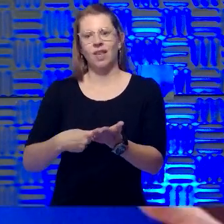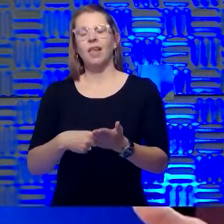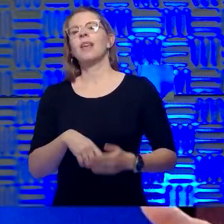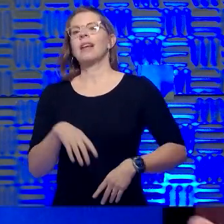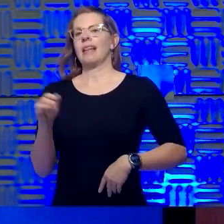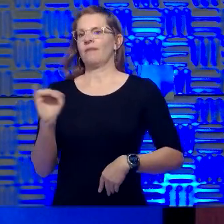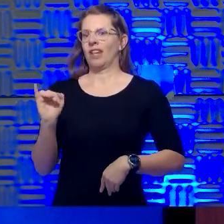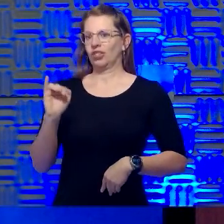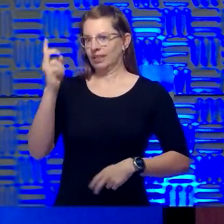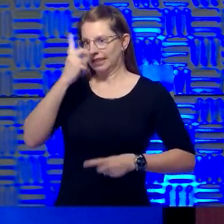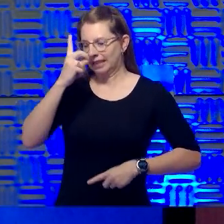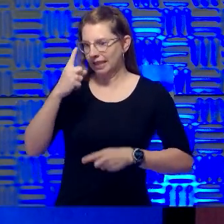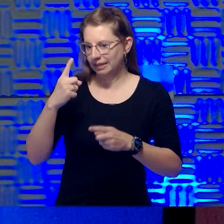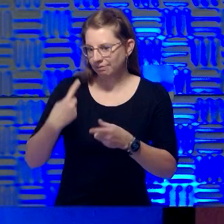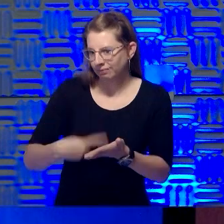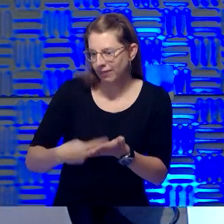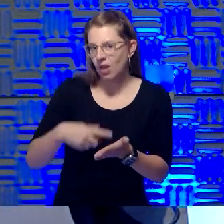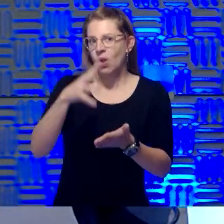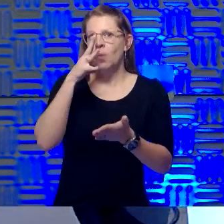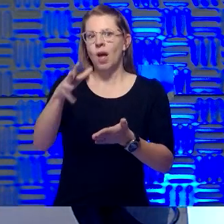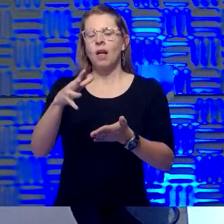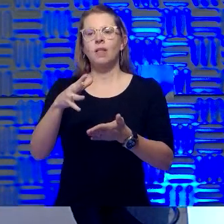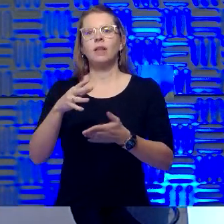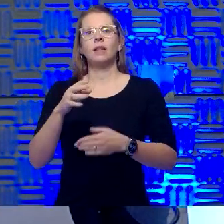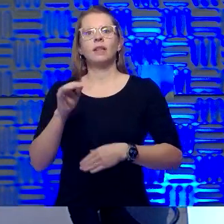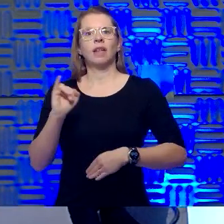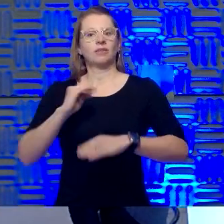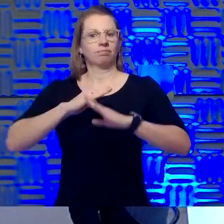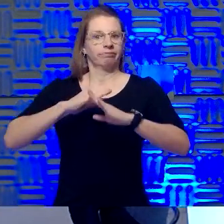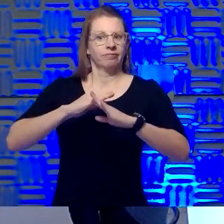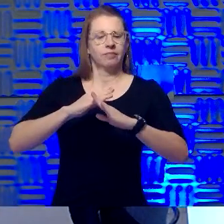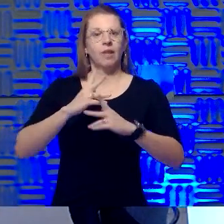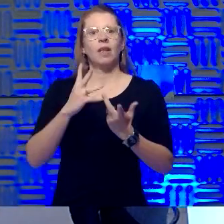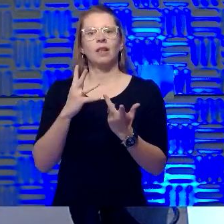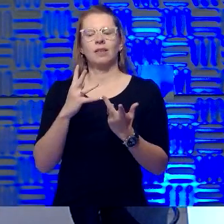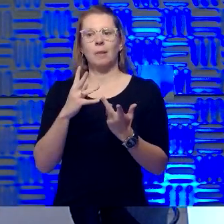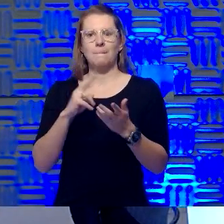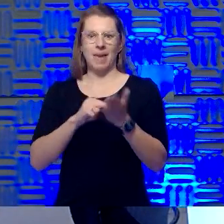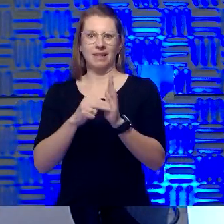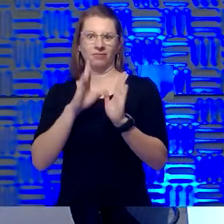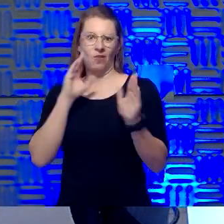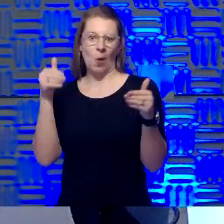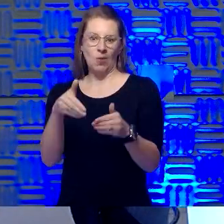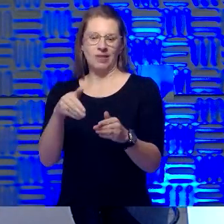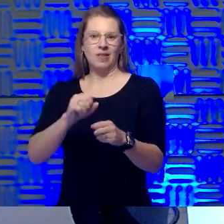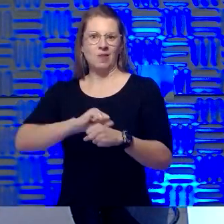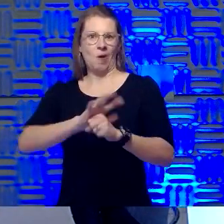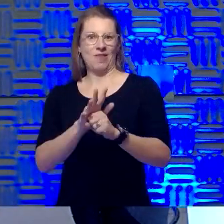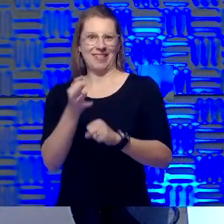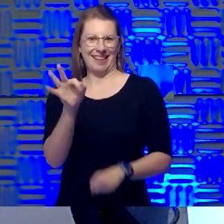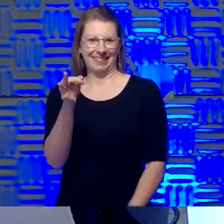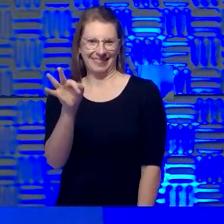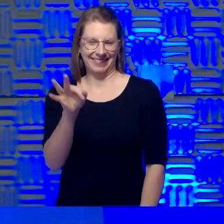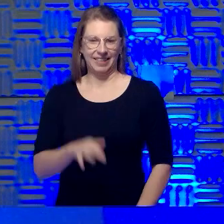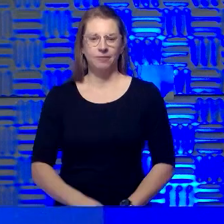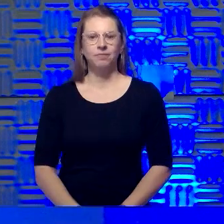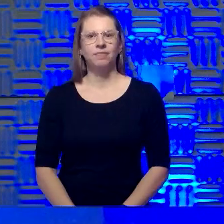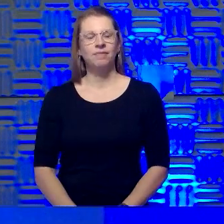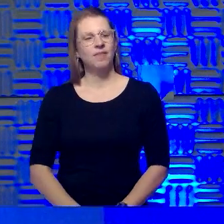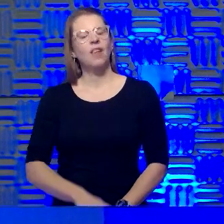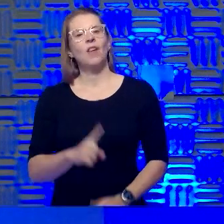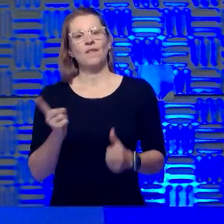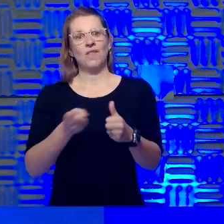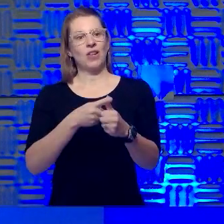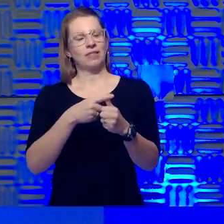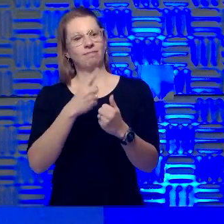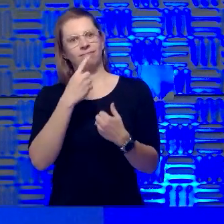infectious disease. I guess that means, Dana, we're talking about COVID-19. Yeah, and thank you. I would like to first give a happy birthday